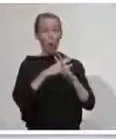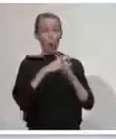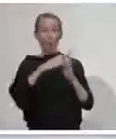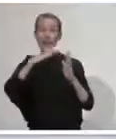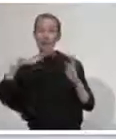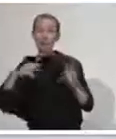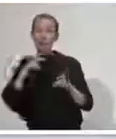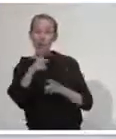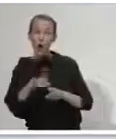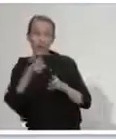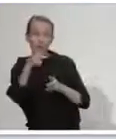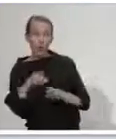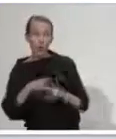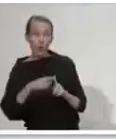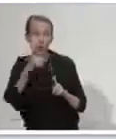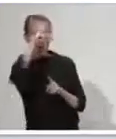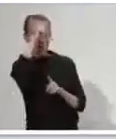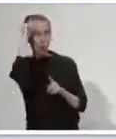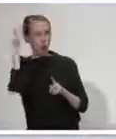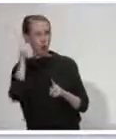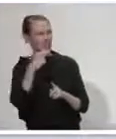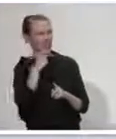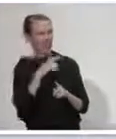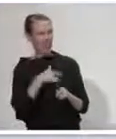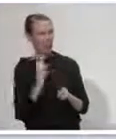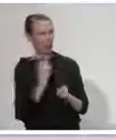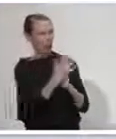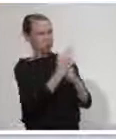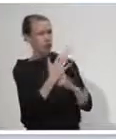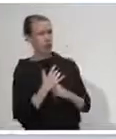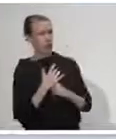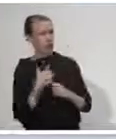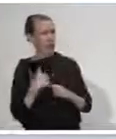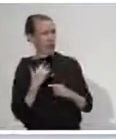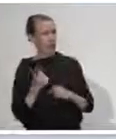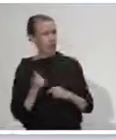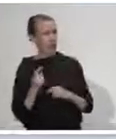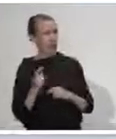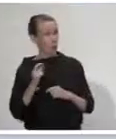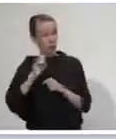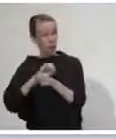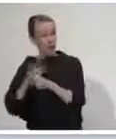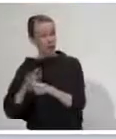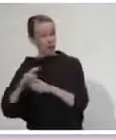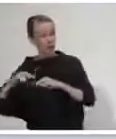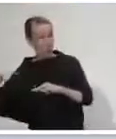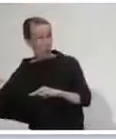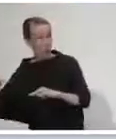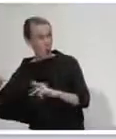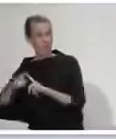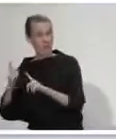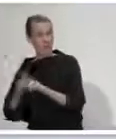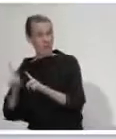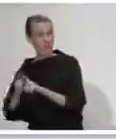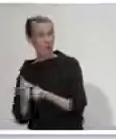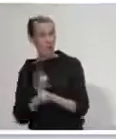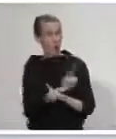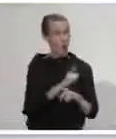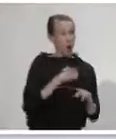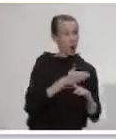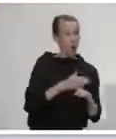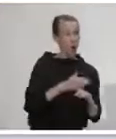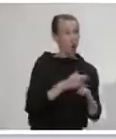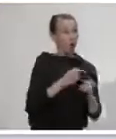a result patients on a virus-free ward have been put at risk? I did see those reports, and it is never acceptable for